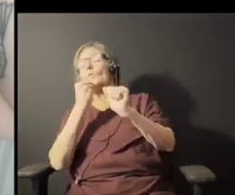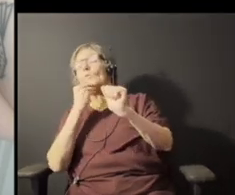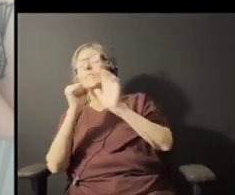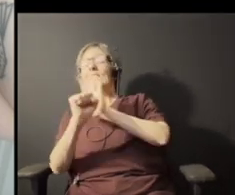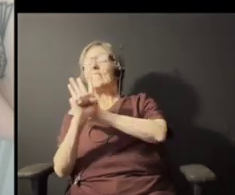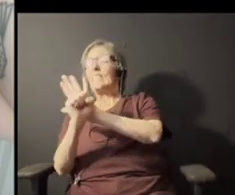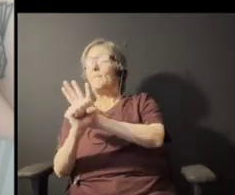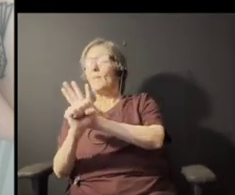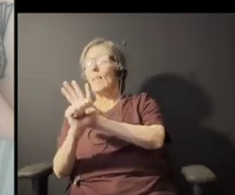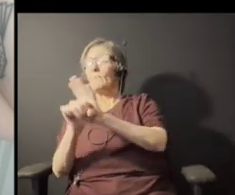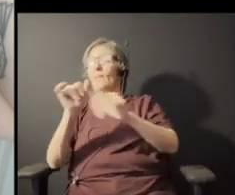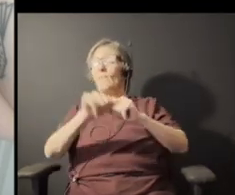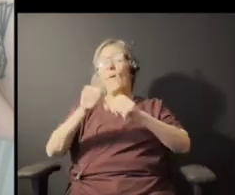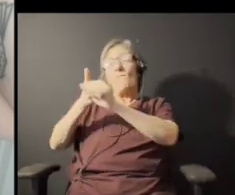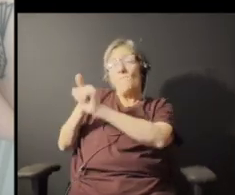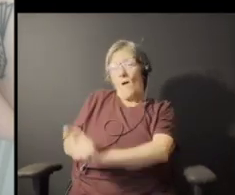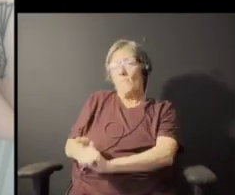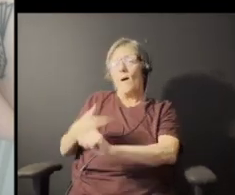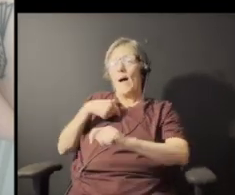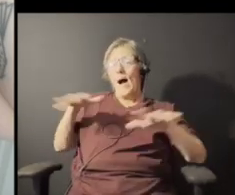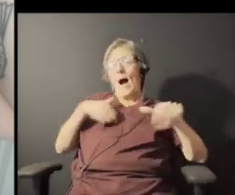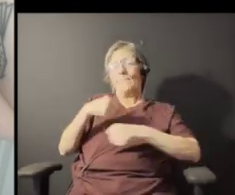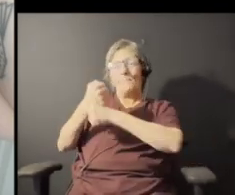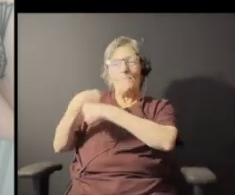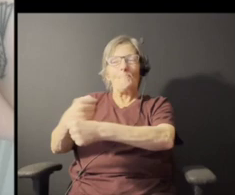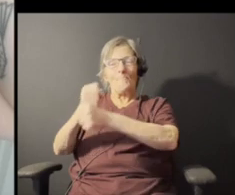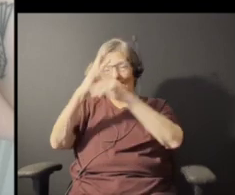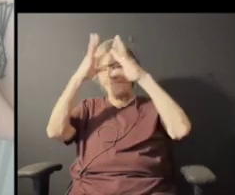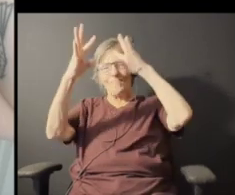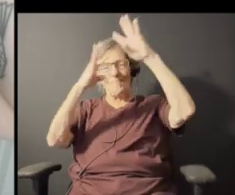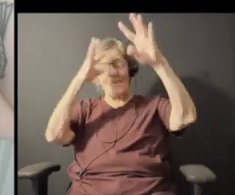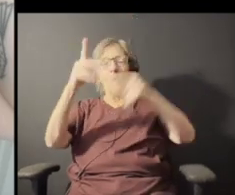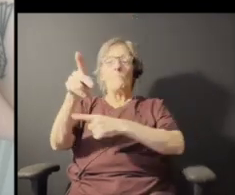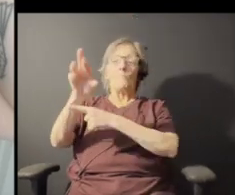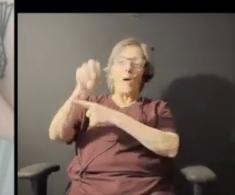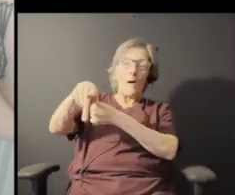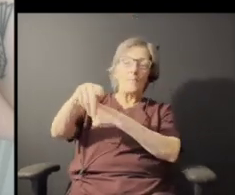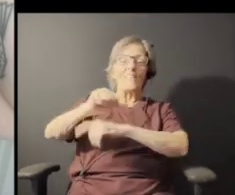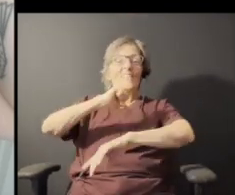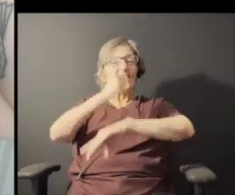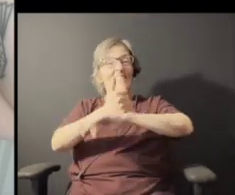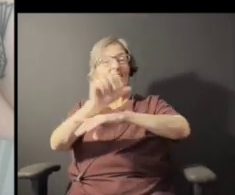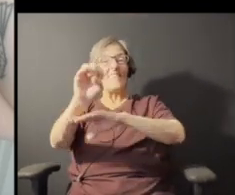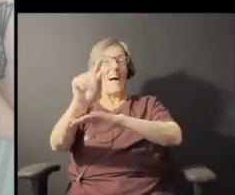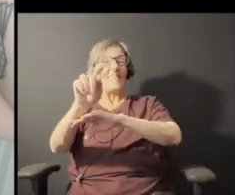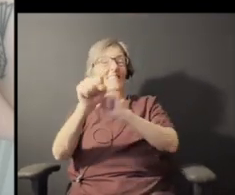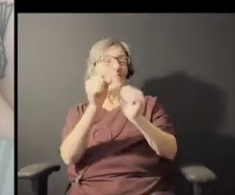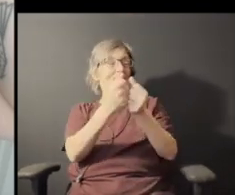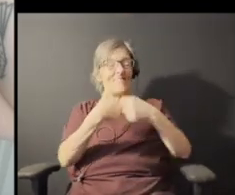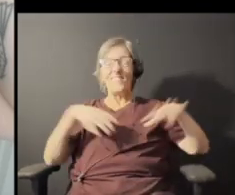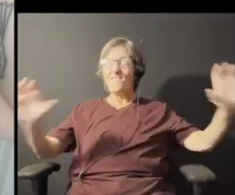folktale symbolism. So I'll be making prop sets once again.